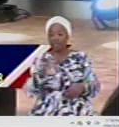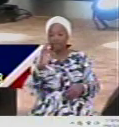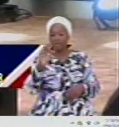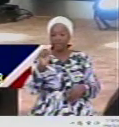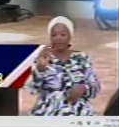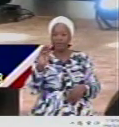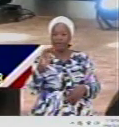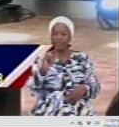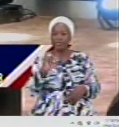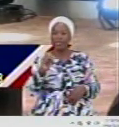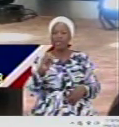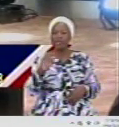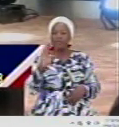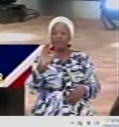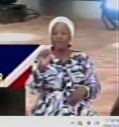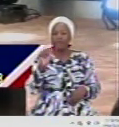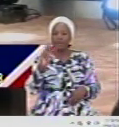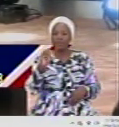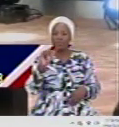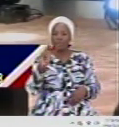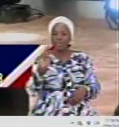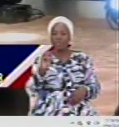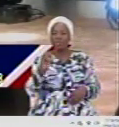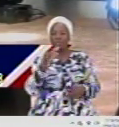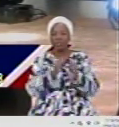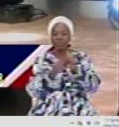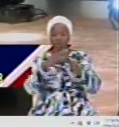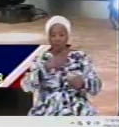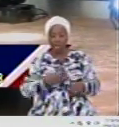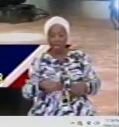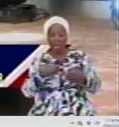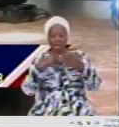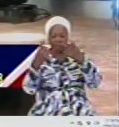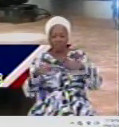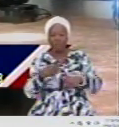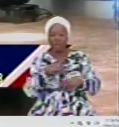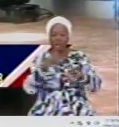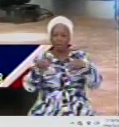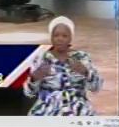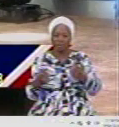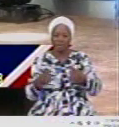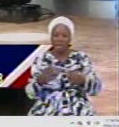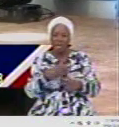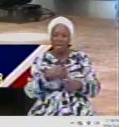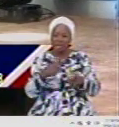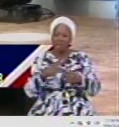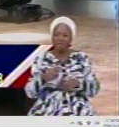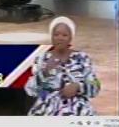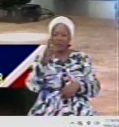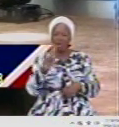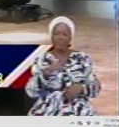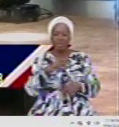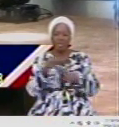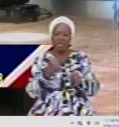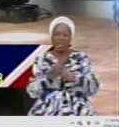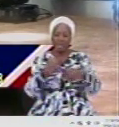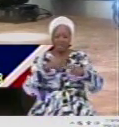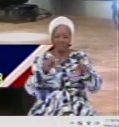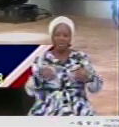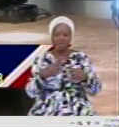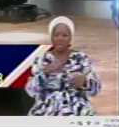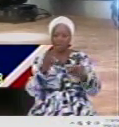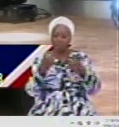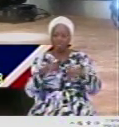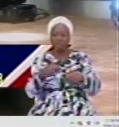fourth year of famine, about half of the year has gone already. And now we're still like this. Look